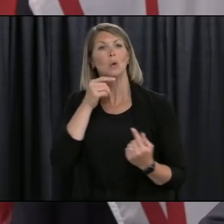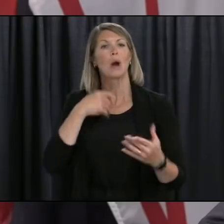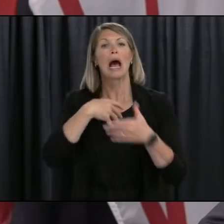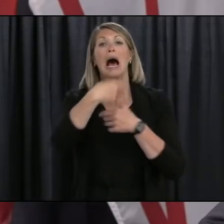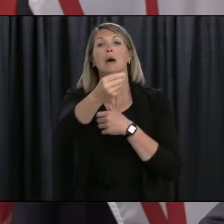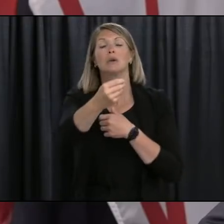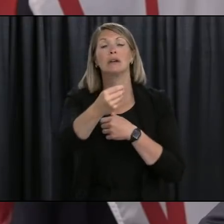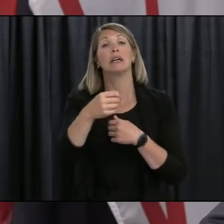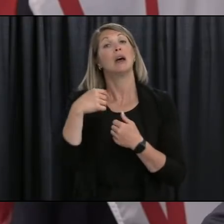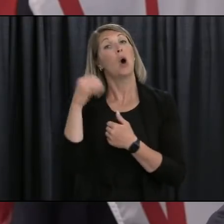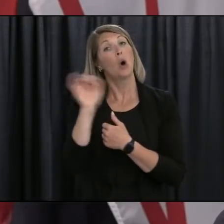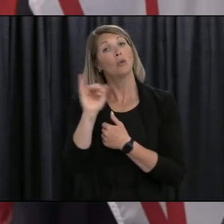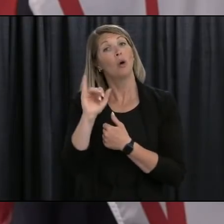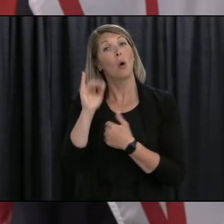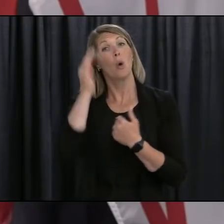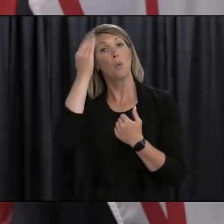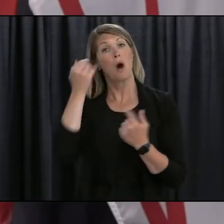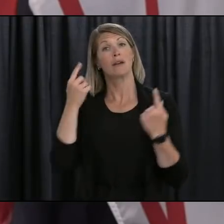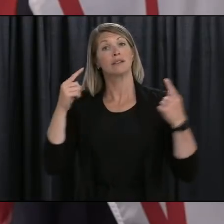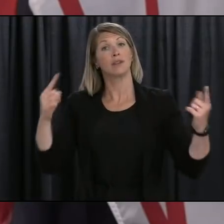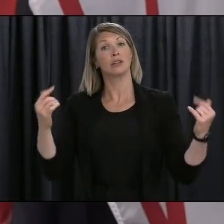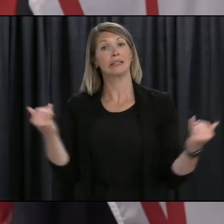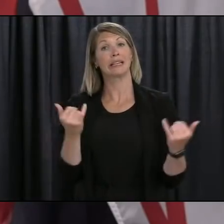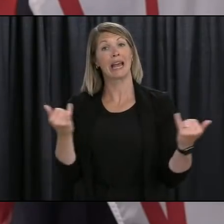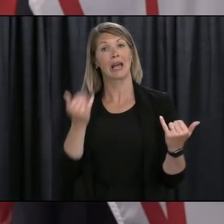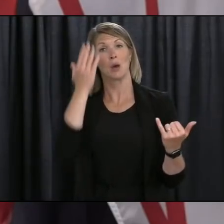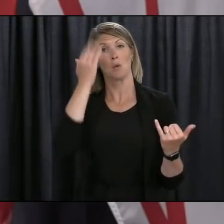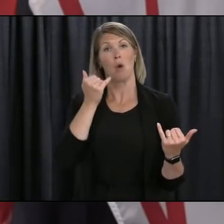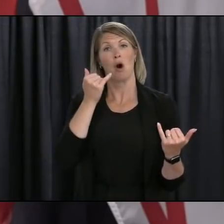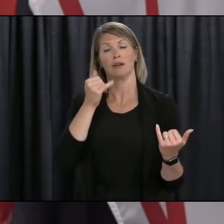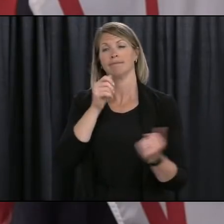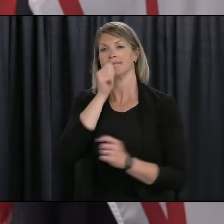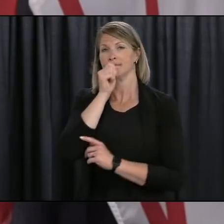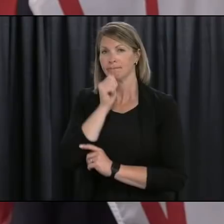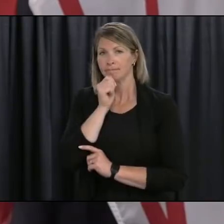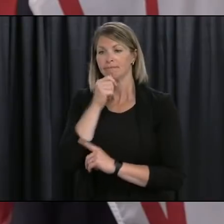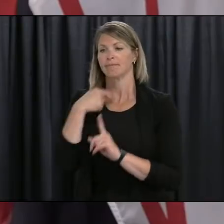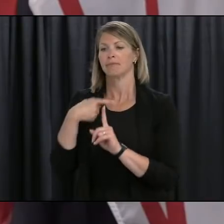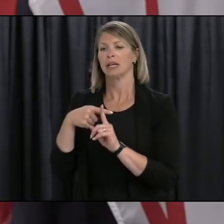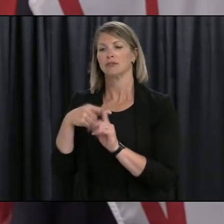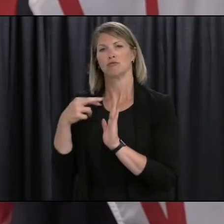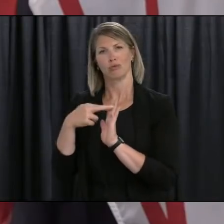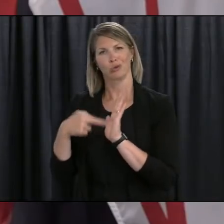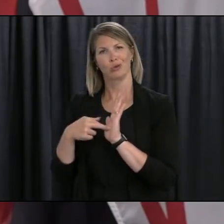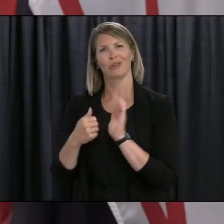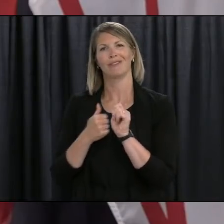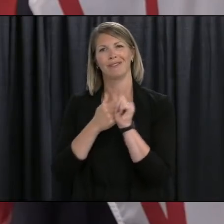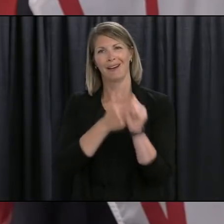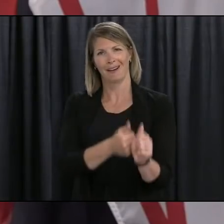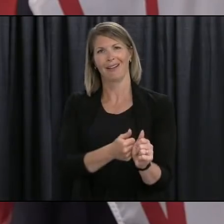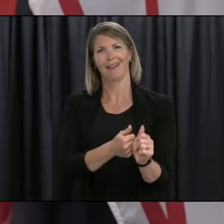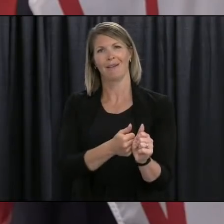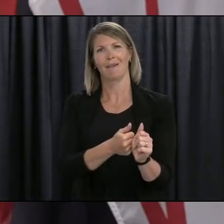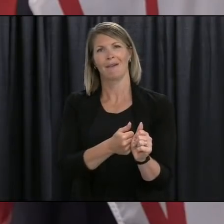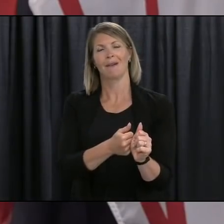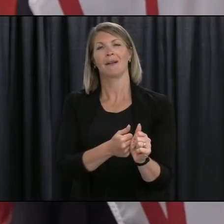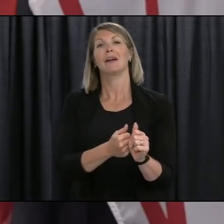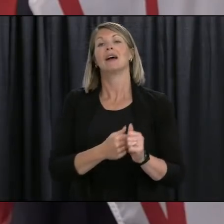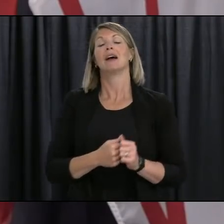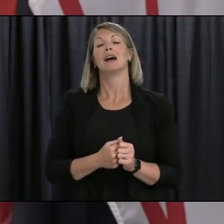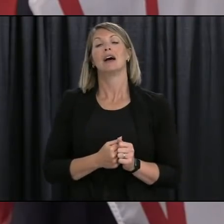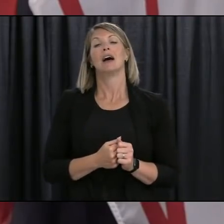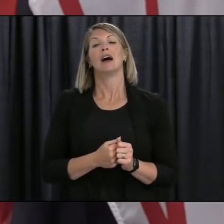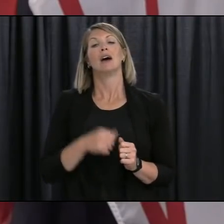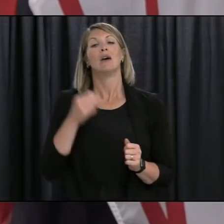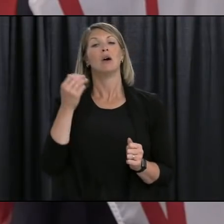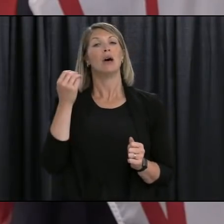got us to where we are today. So I think as we expand the number of contacts that you have in your life, there comes a